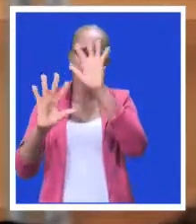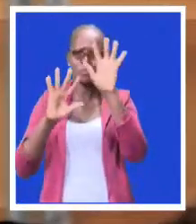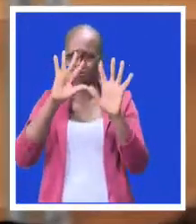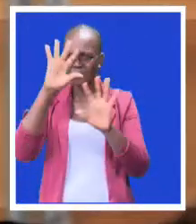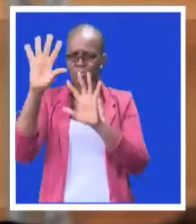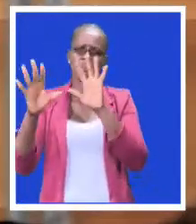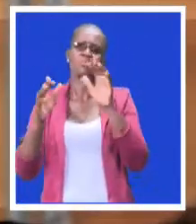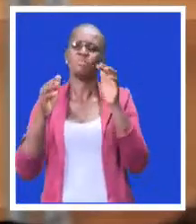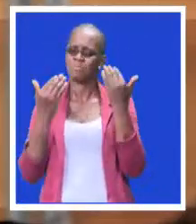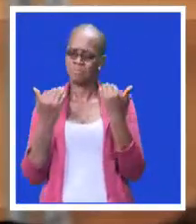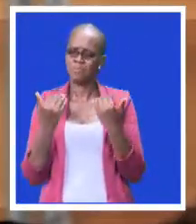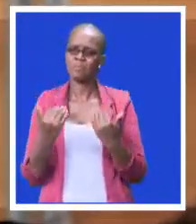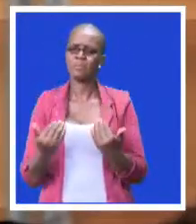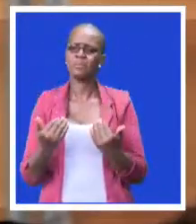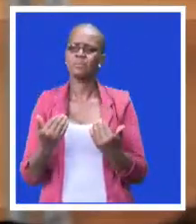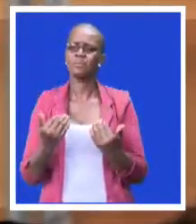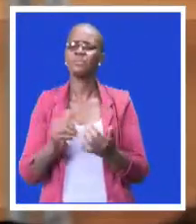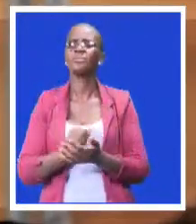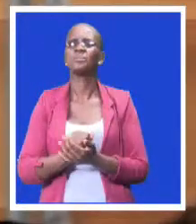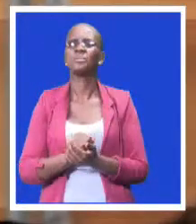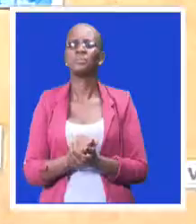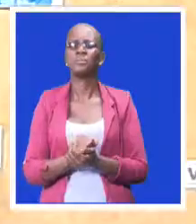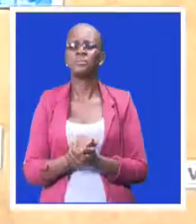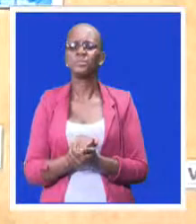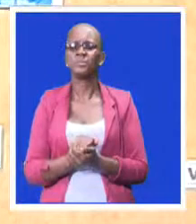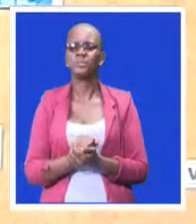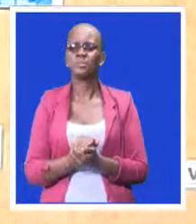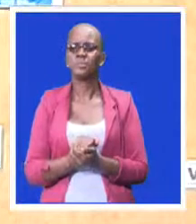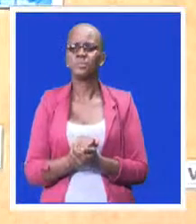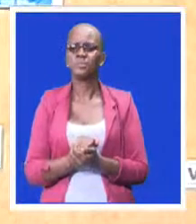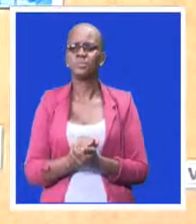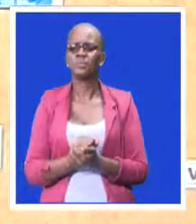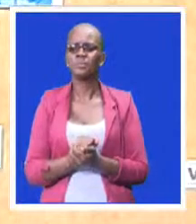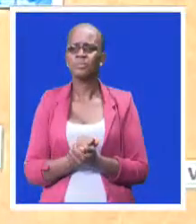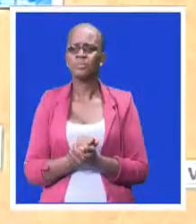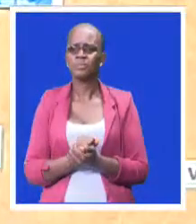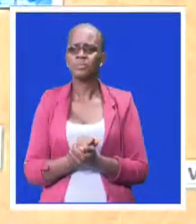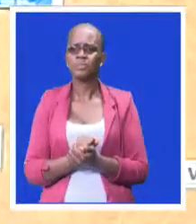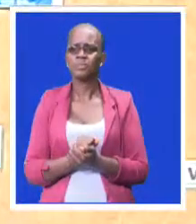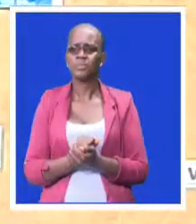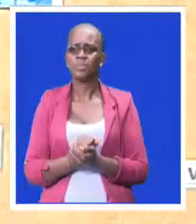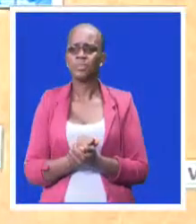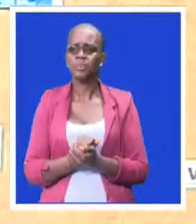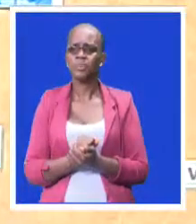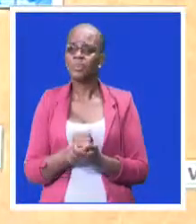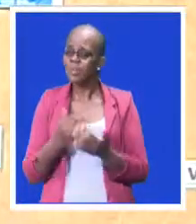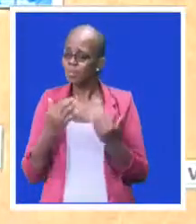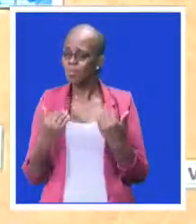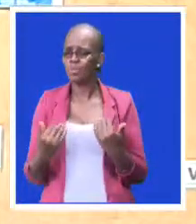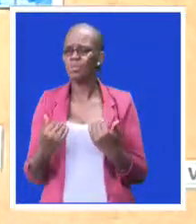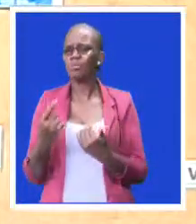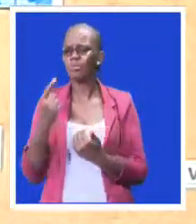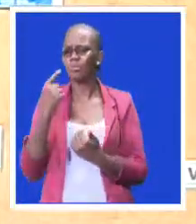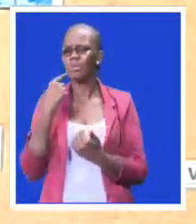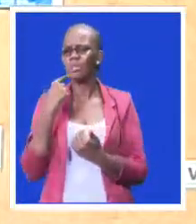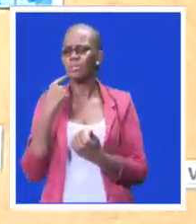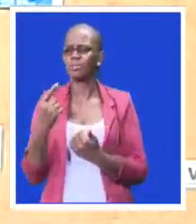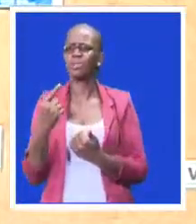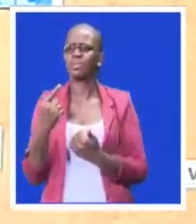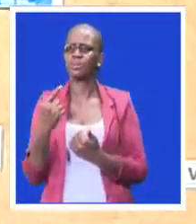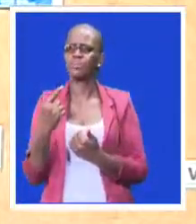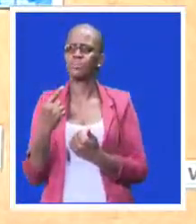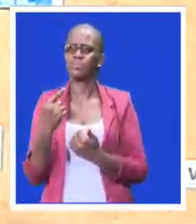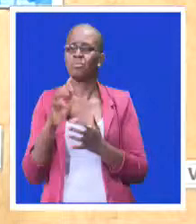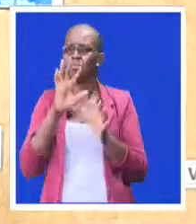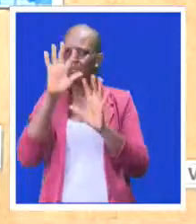the weather? How is the weather today? I will tell you about the weather where I am